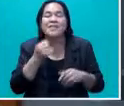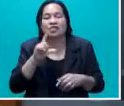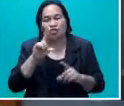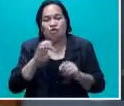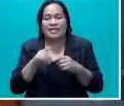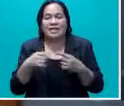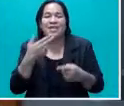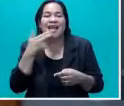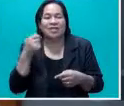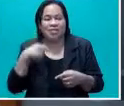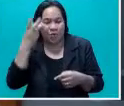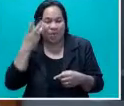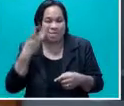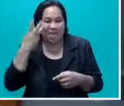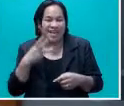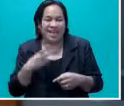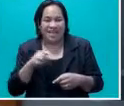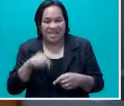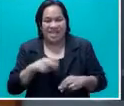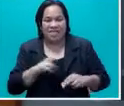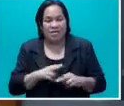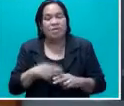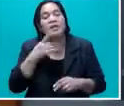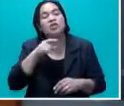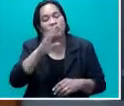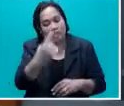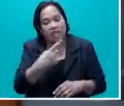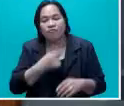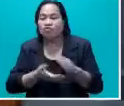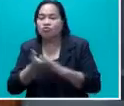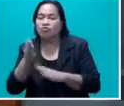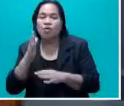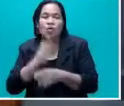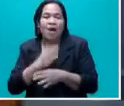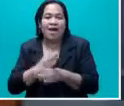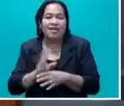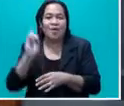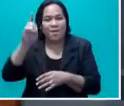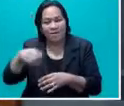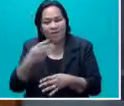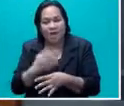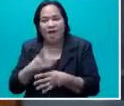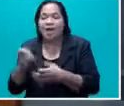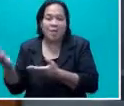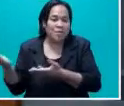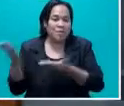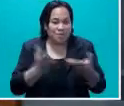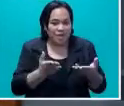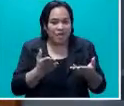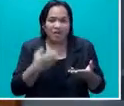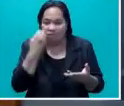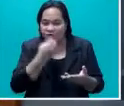the women of Fiji. Go and do the domestic work. Go and bring in the food that you're supposed to be